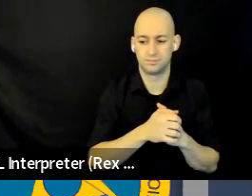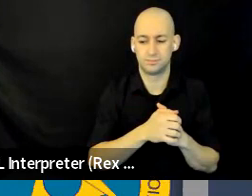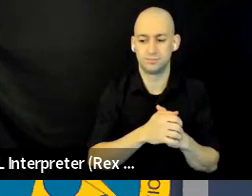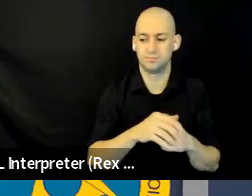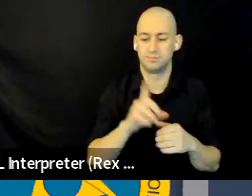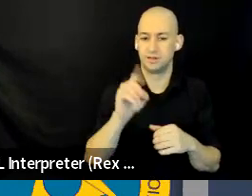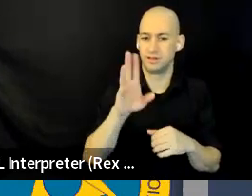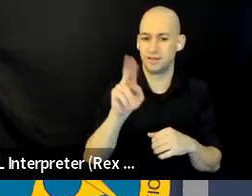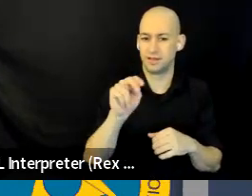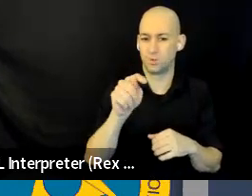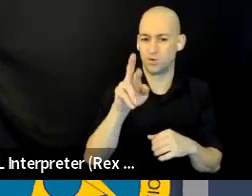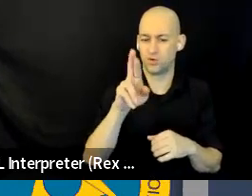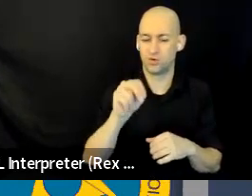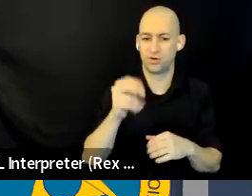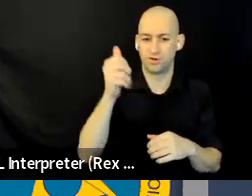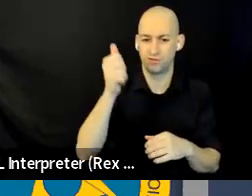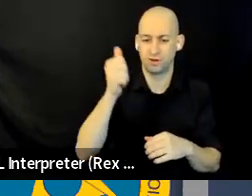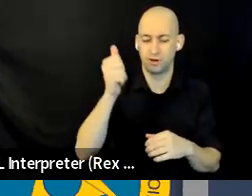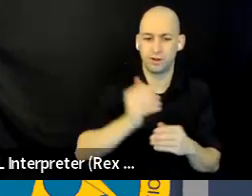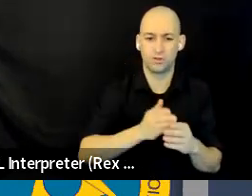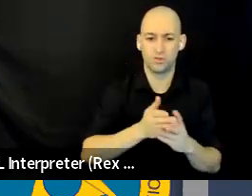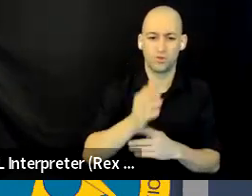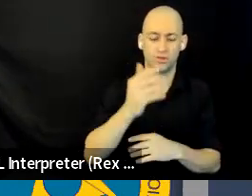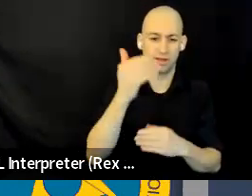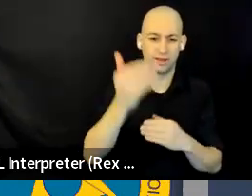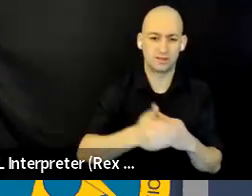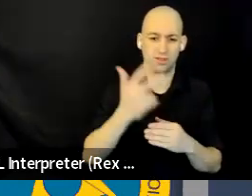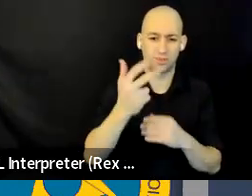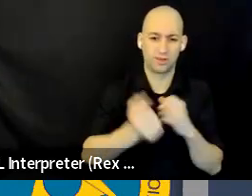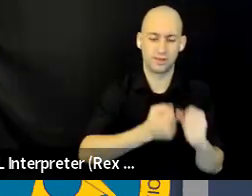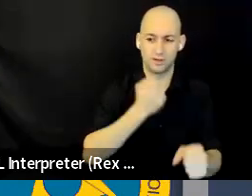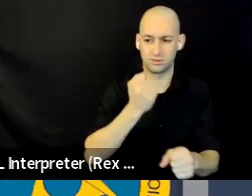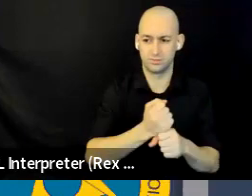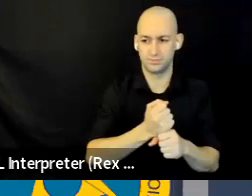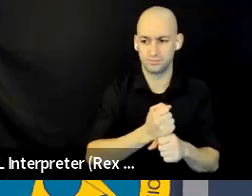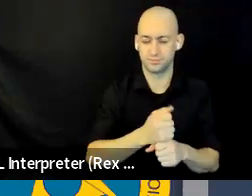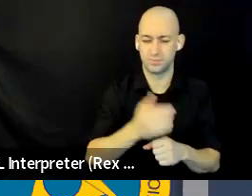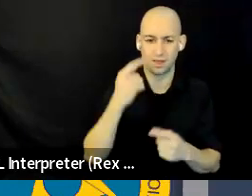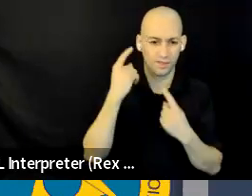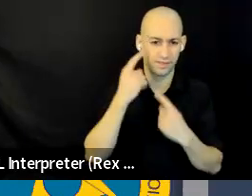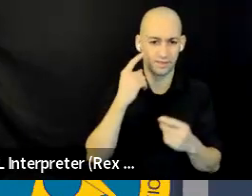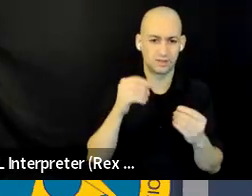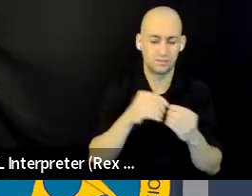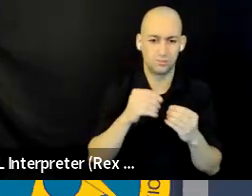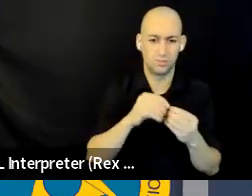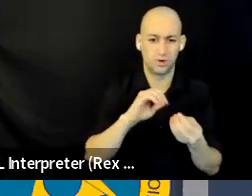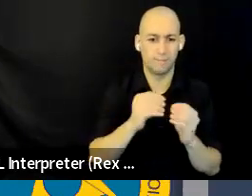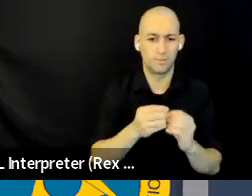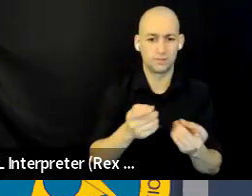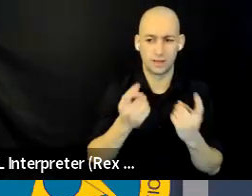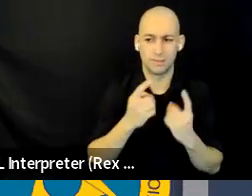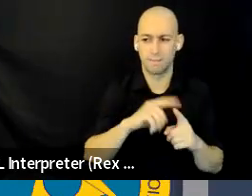downturn of funding over the next 3 years for our state. I believe there's newer numbers coming out today, but it's going to make it